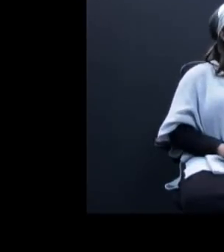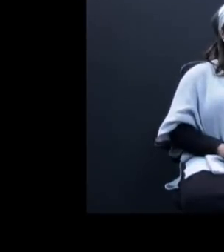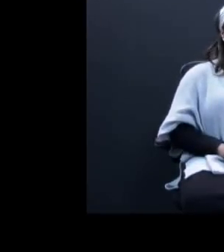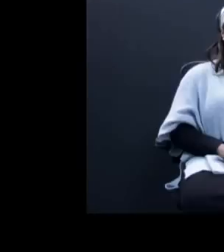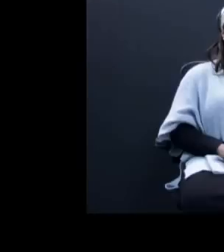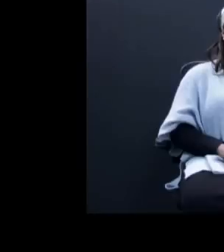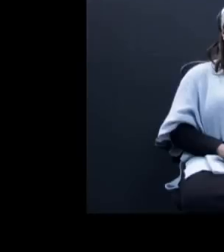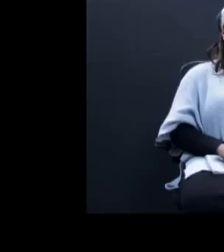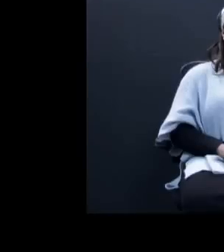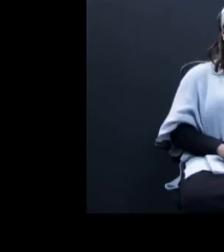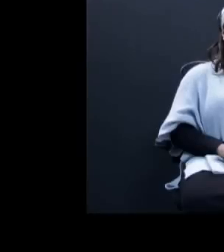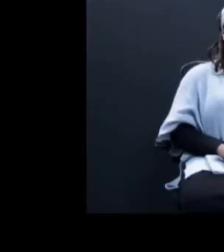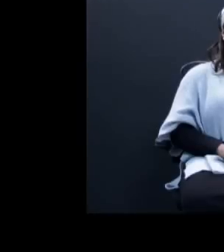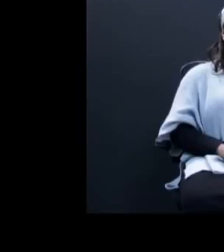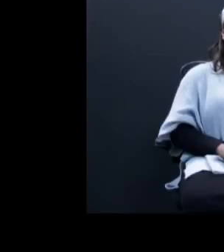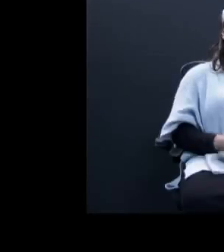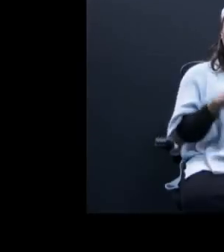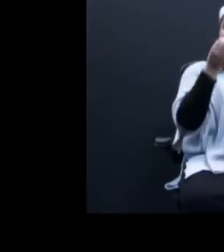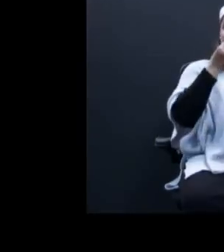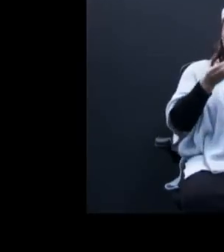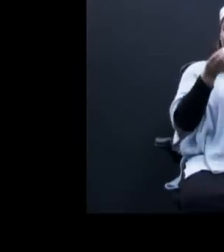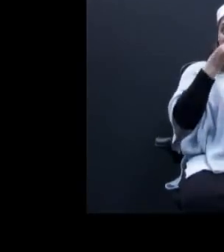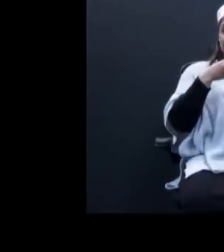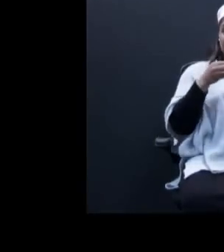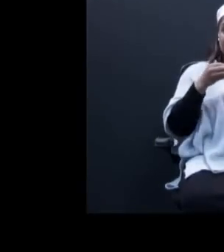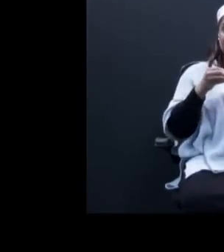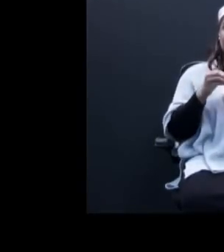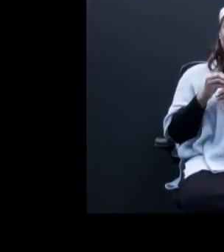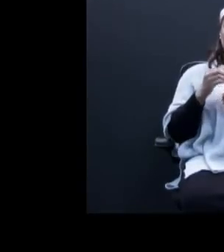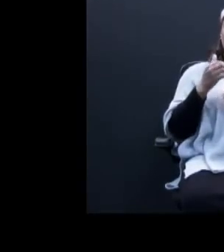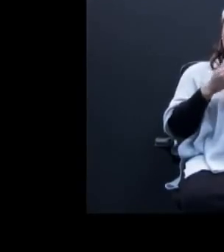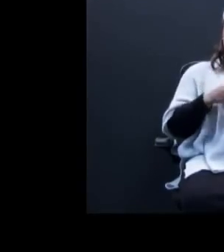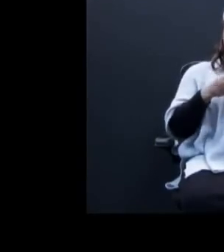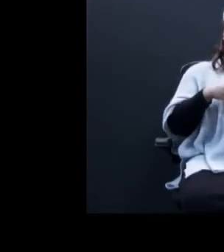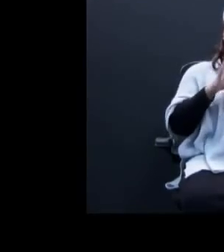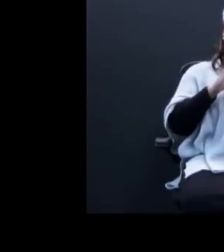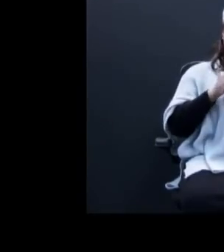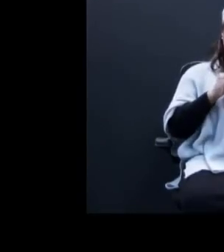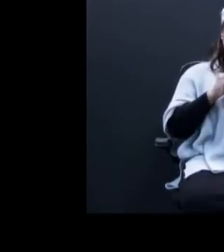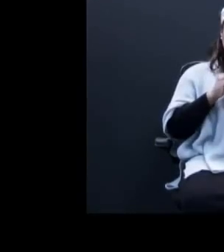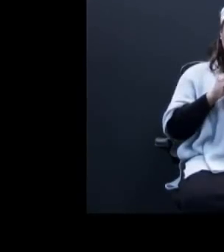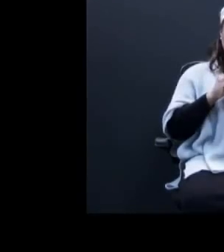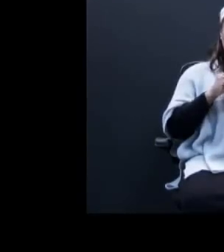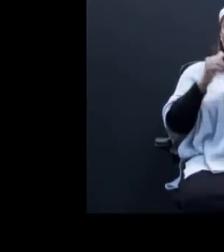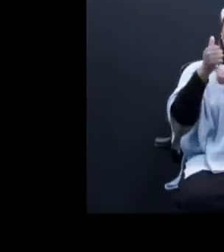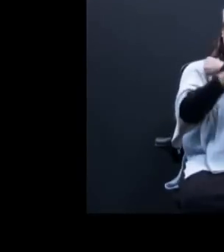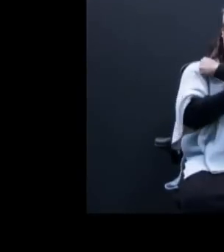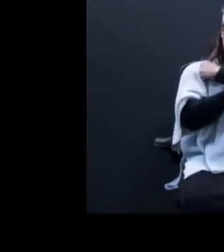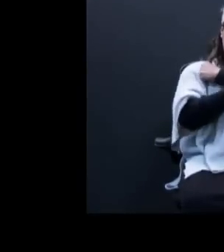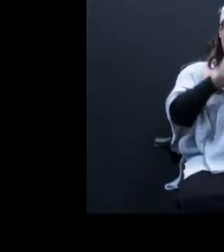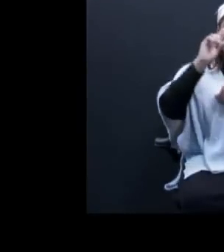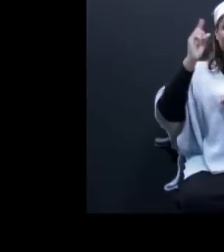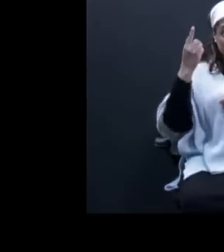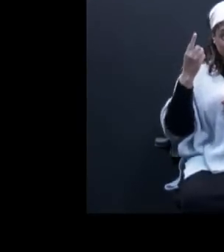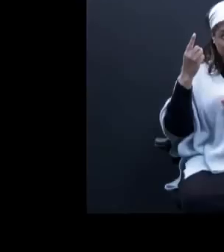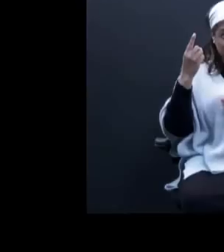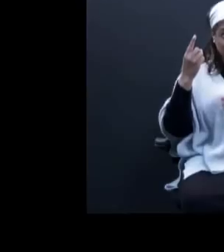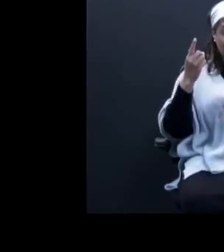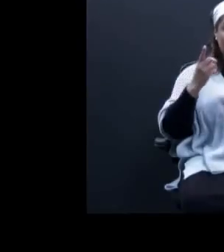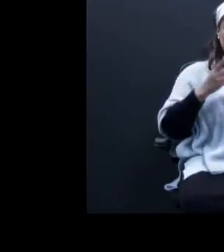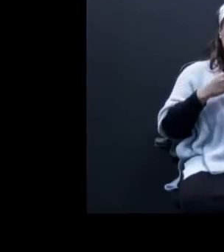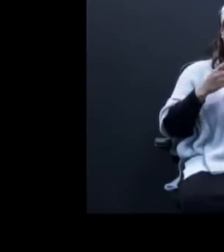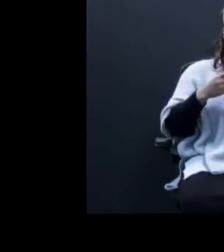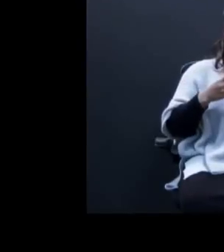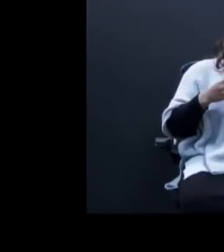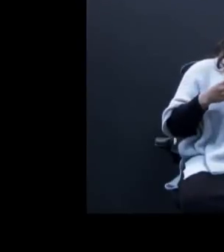Now you got the Feast of Unleavened Bread. How many days is that? Once you had the Passover, then you had 7 days of